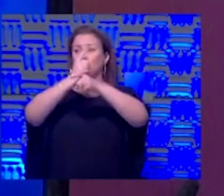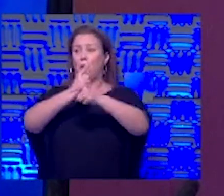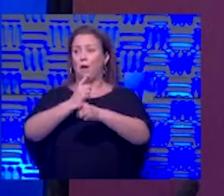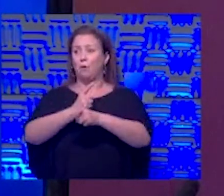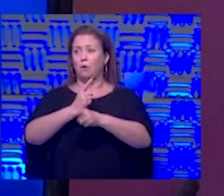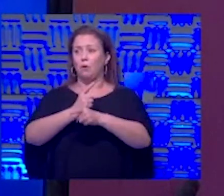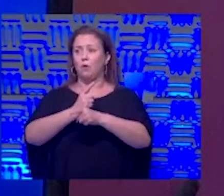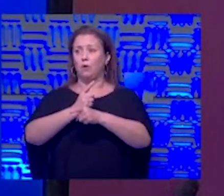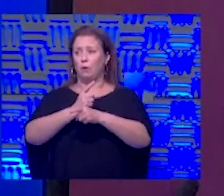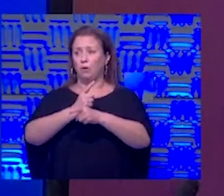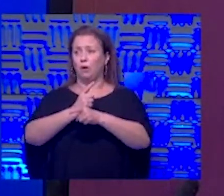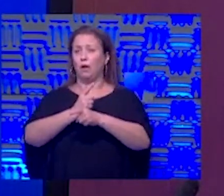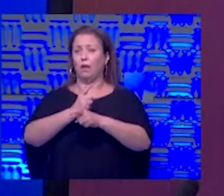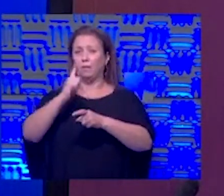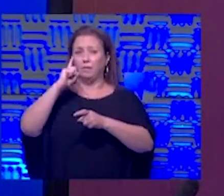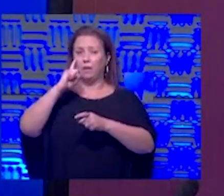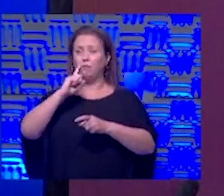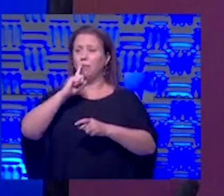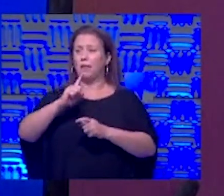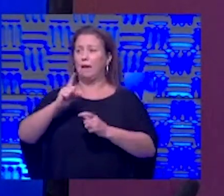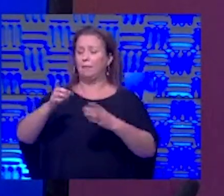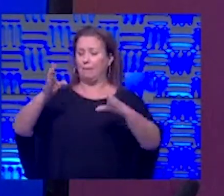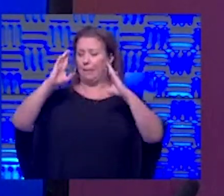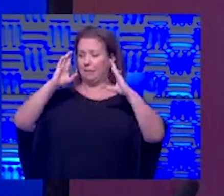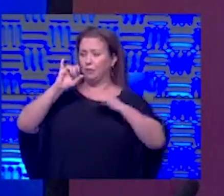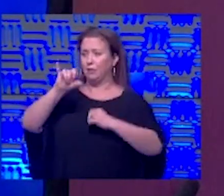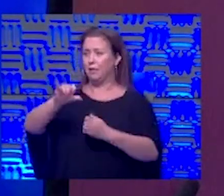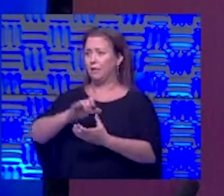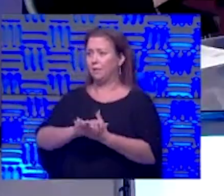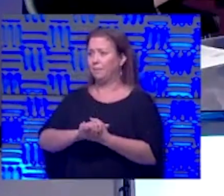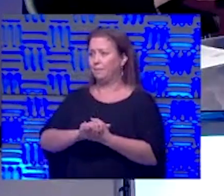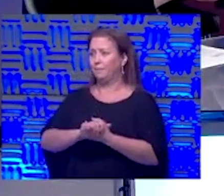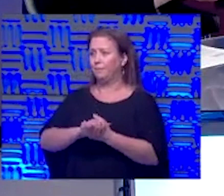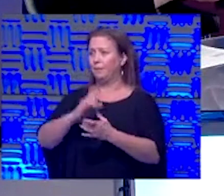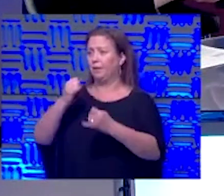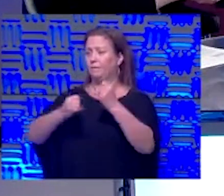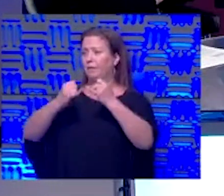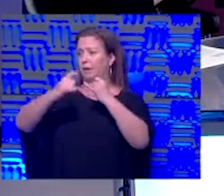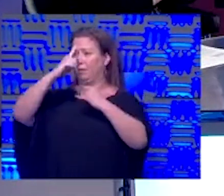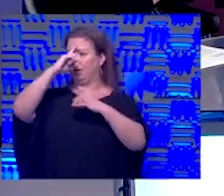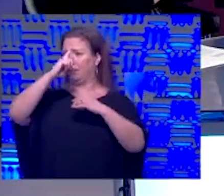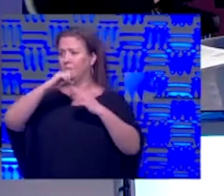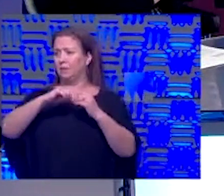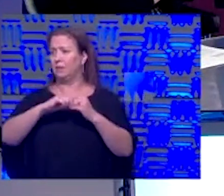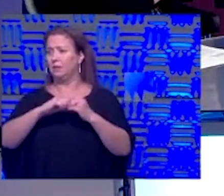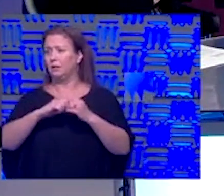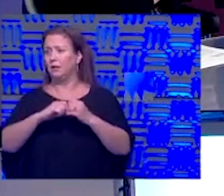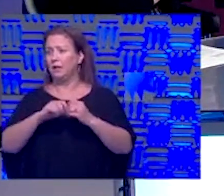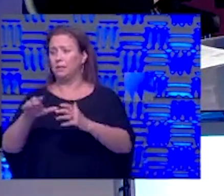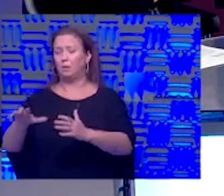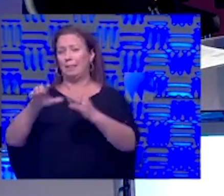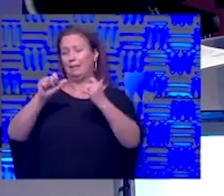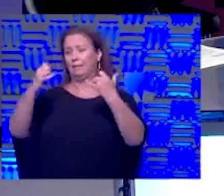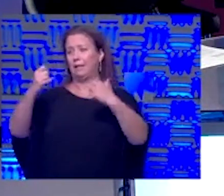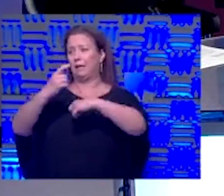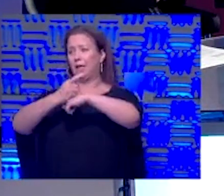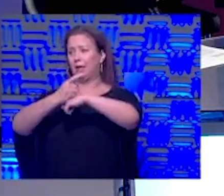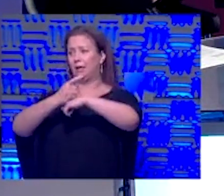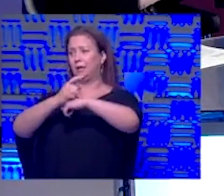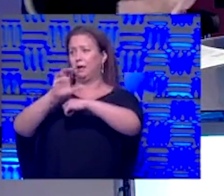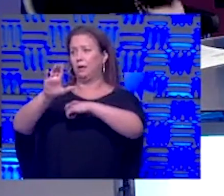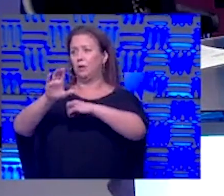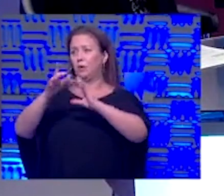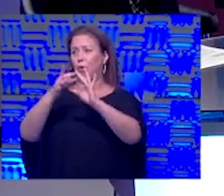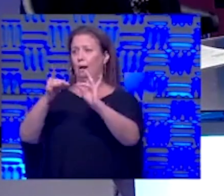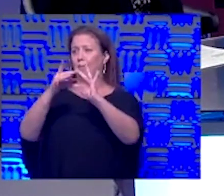around? So I think they really have to pay attention to that as well. And just final thoughts on, as we head out of here today, we want to hear what